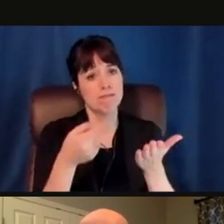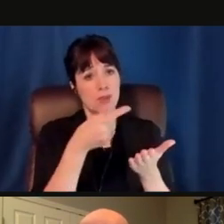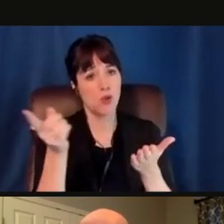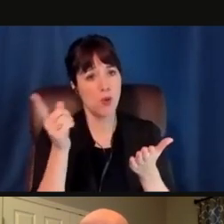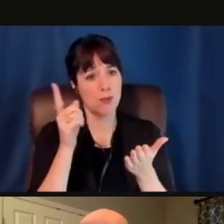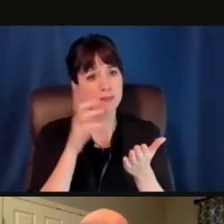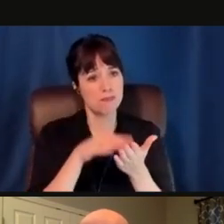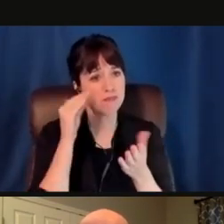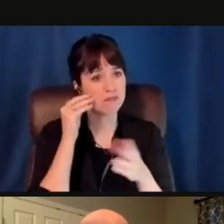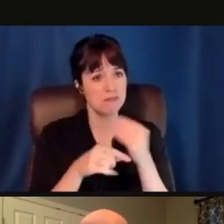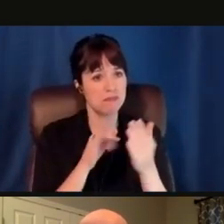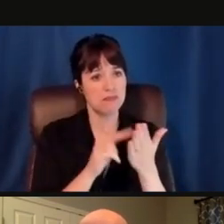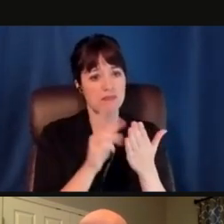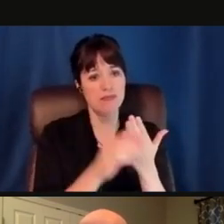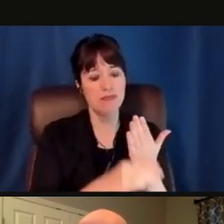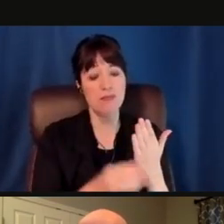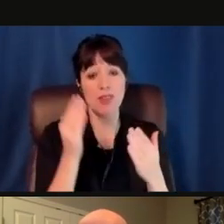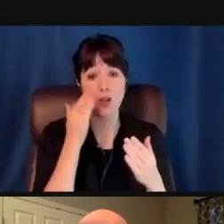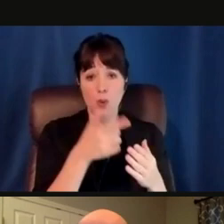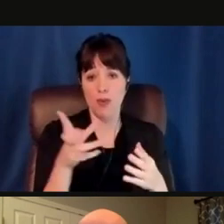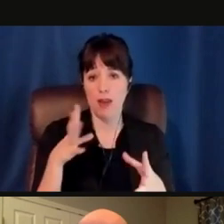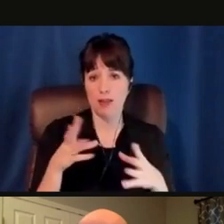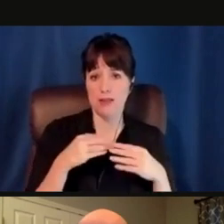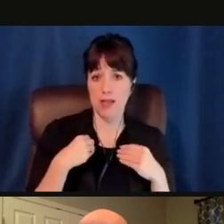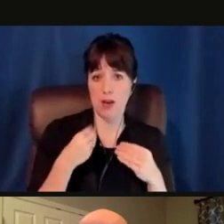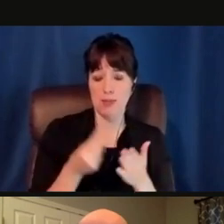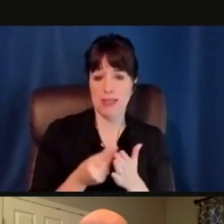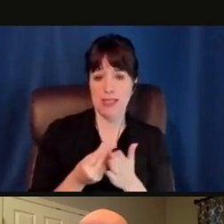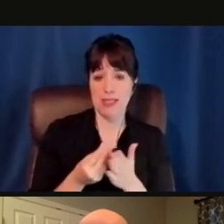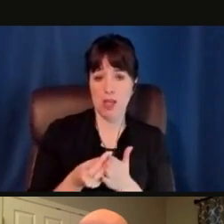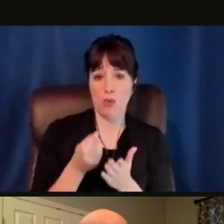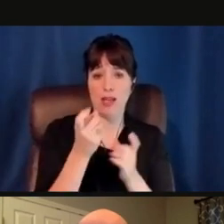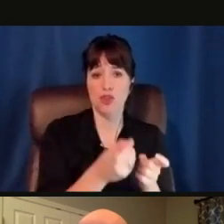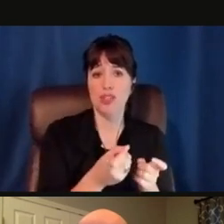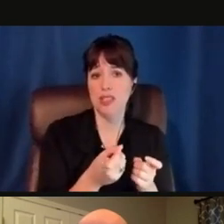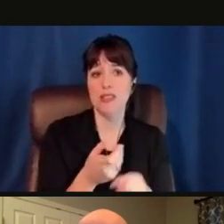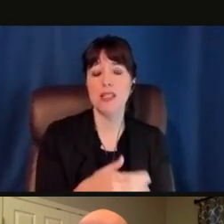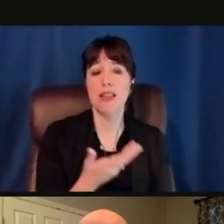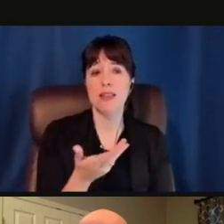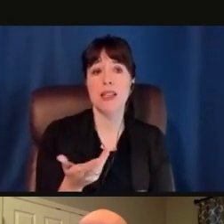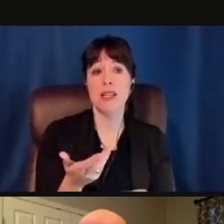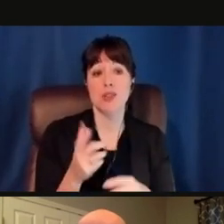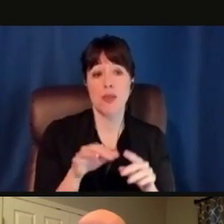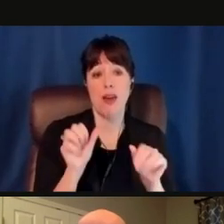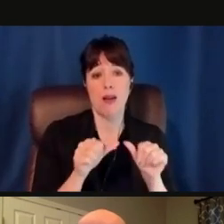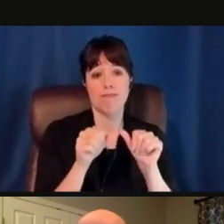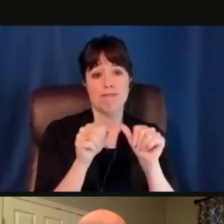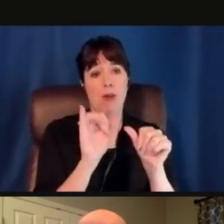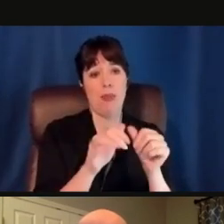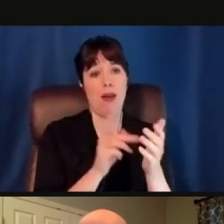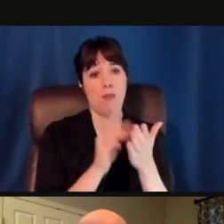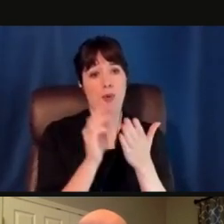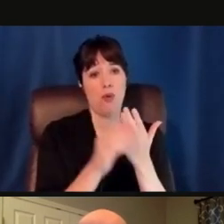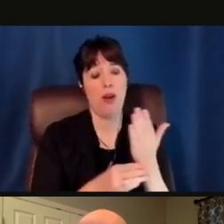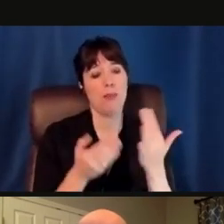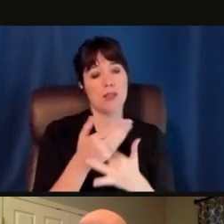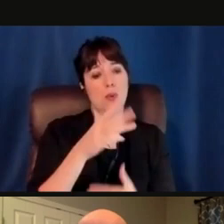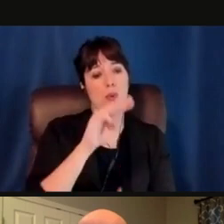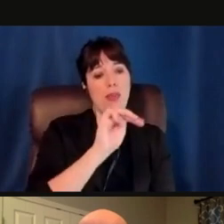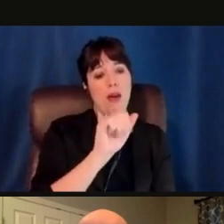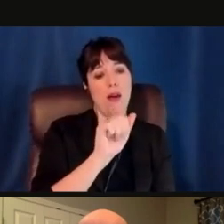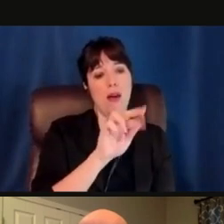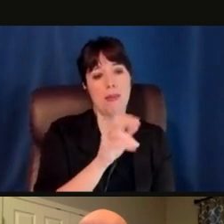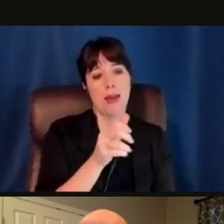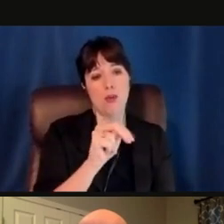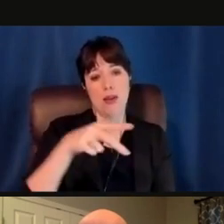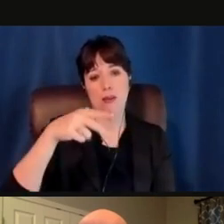And I know that they take donations in terms of money and that sort of thing in order to sustain the program. So that's through the Marion Polk Food Share.